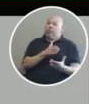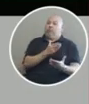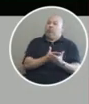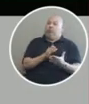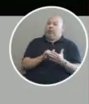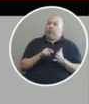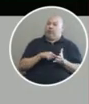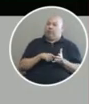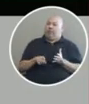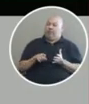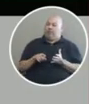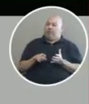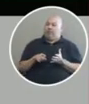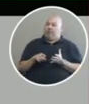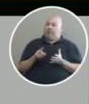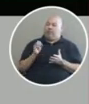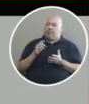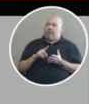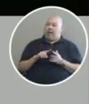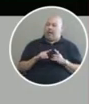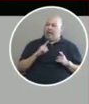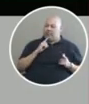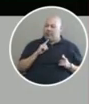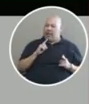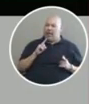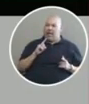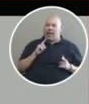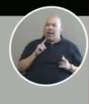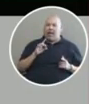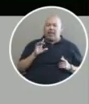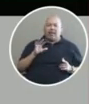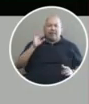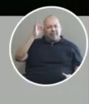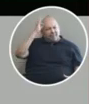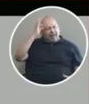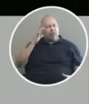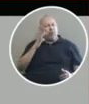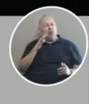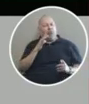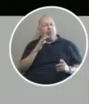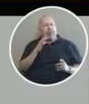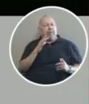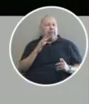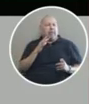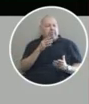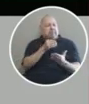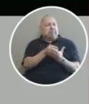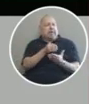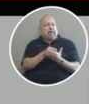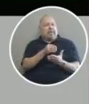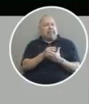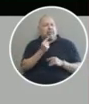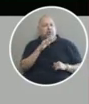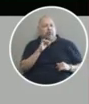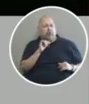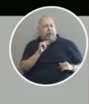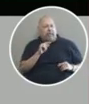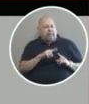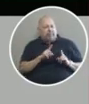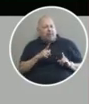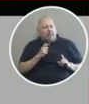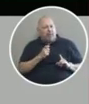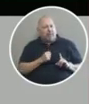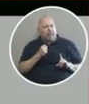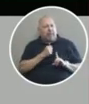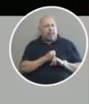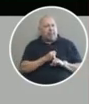that you can pay it back, right? When we're looking at like federal stimulus packages, they don't have that. This is coming out of our